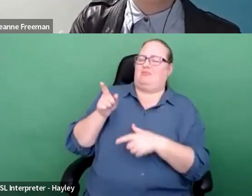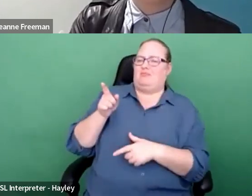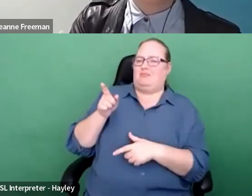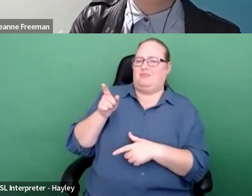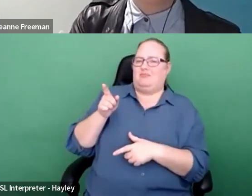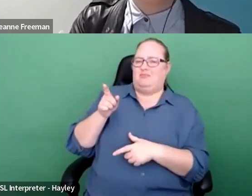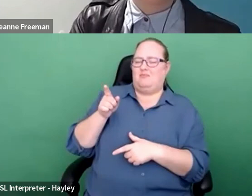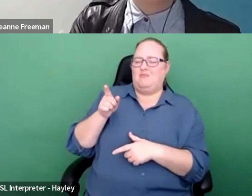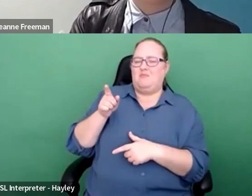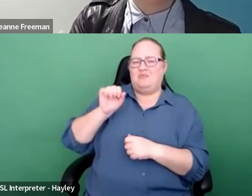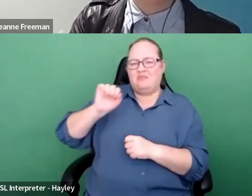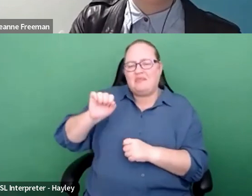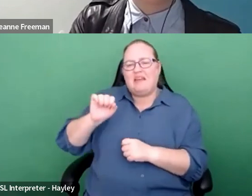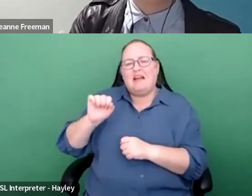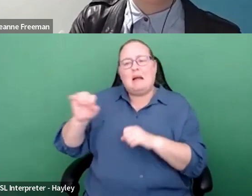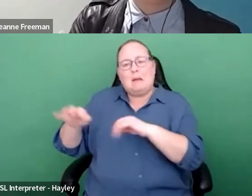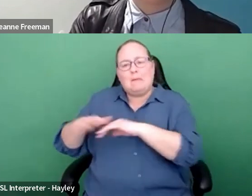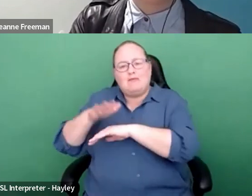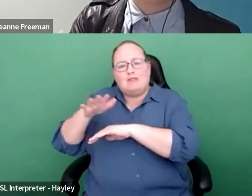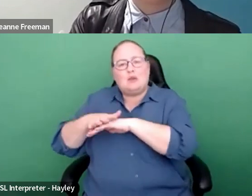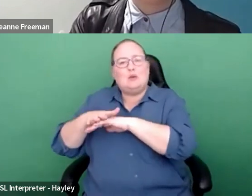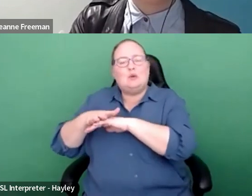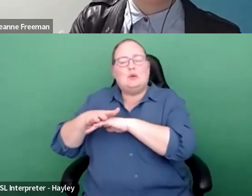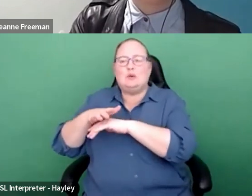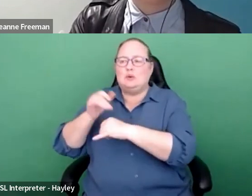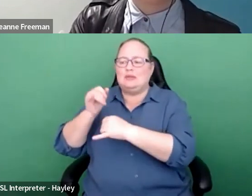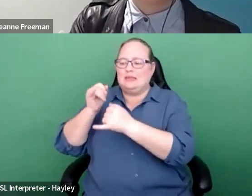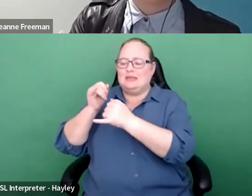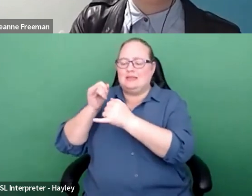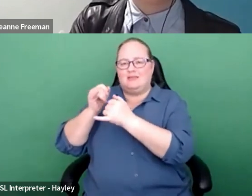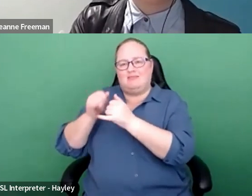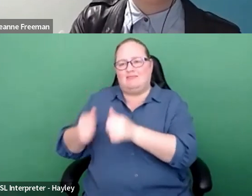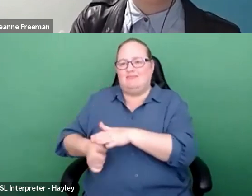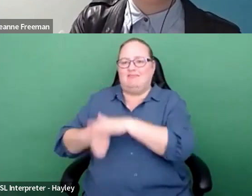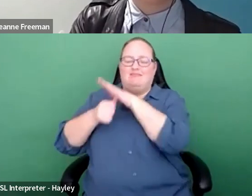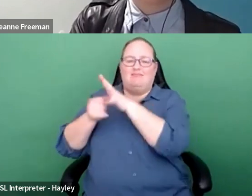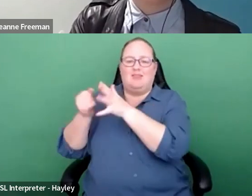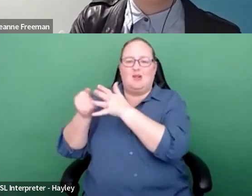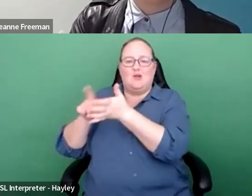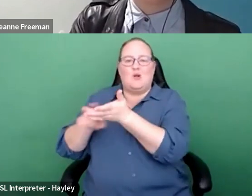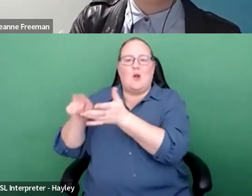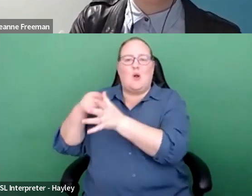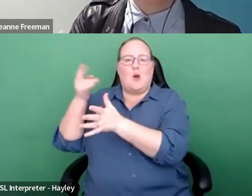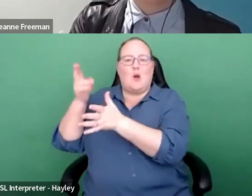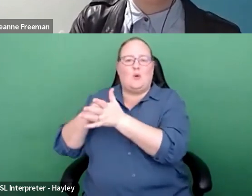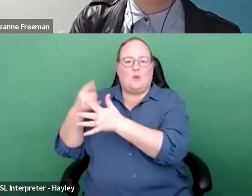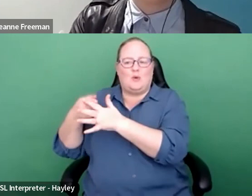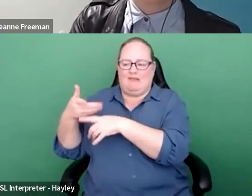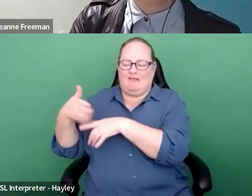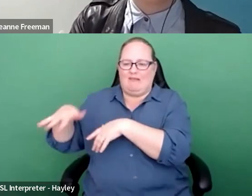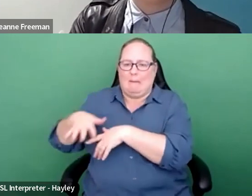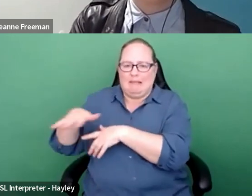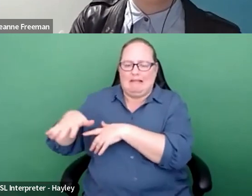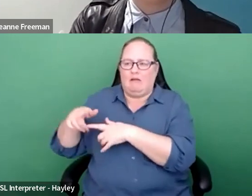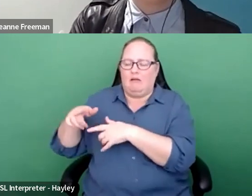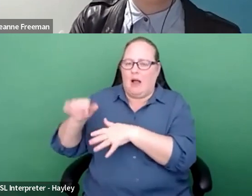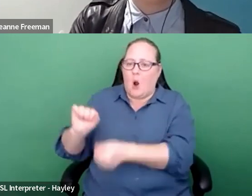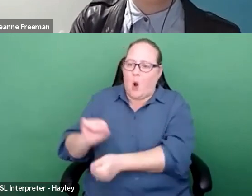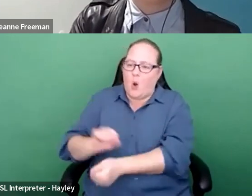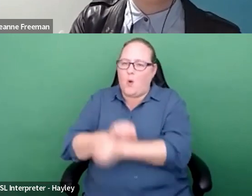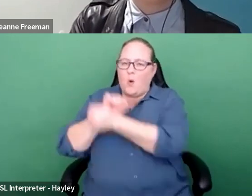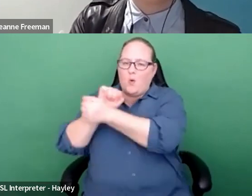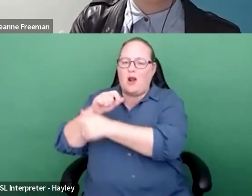Sloane, who's the Sloane Street owner. So when you just think about all of these families who literally own London, and how in their family trees, you can literally trace